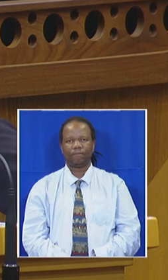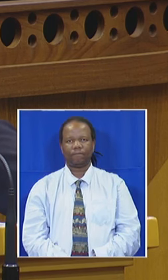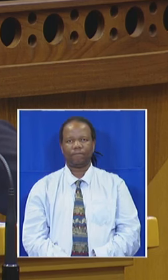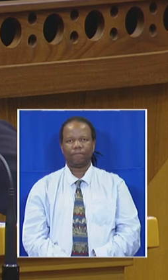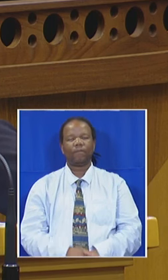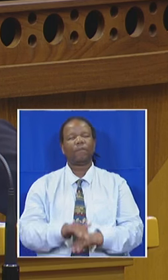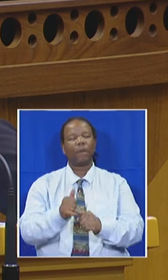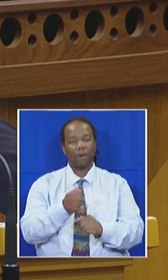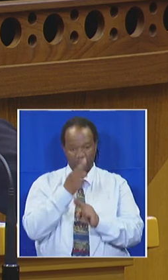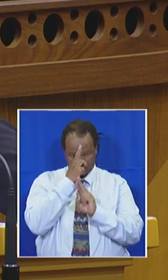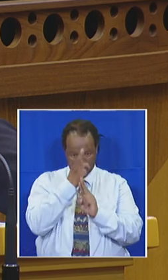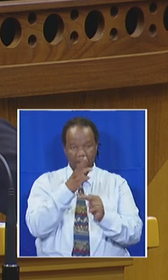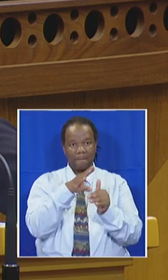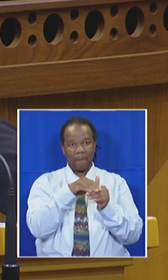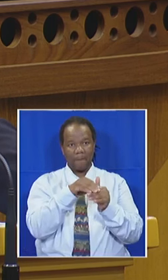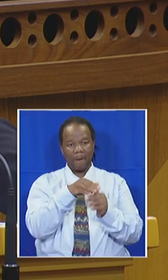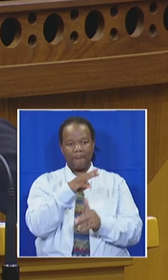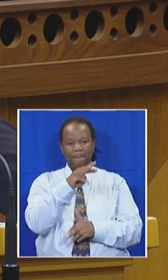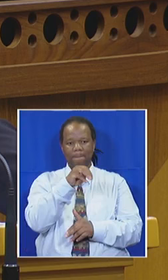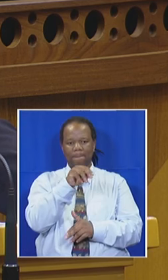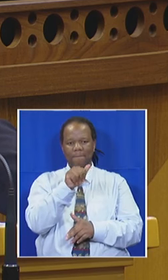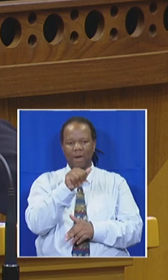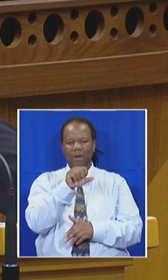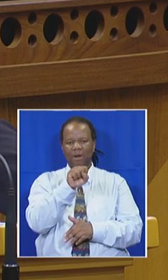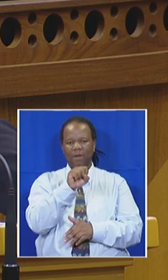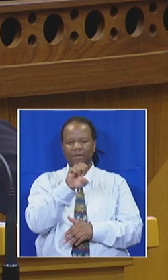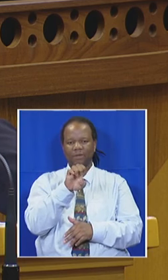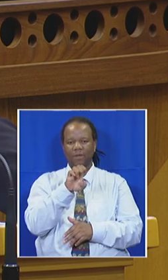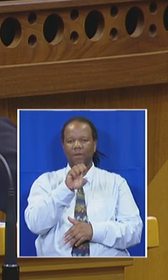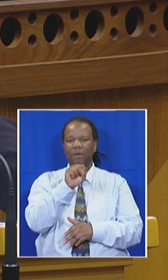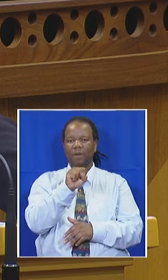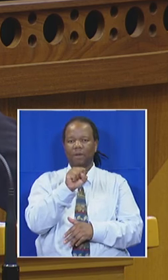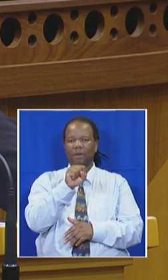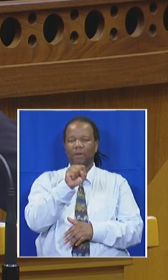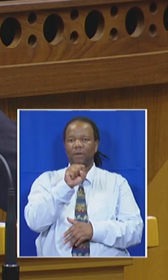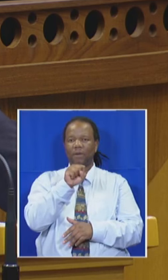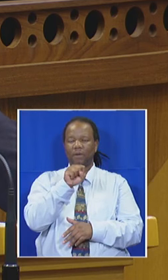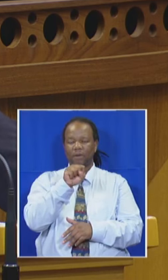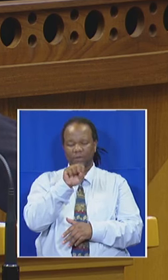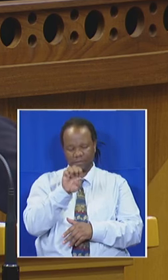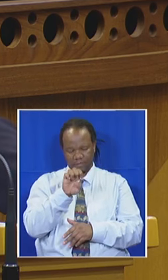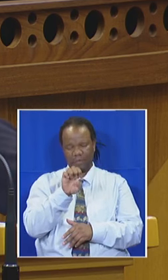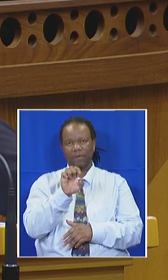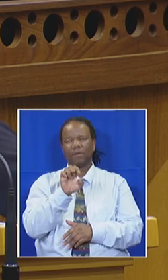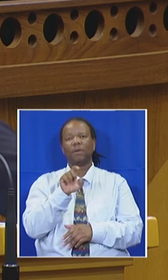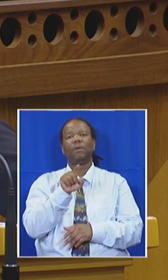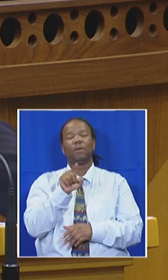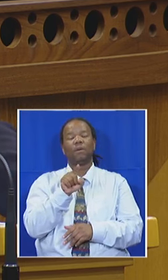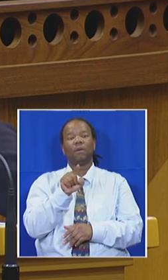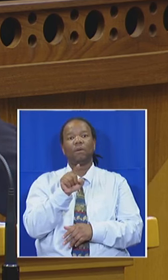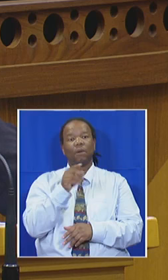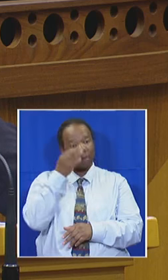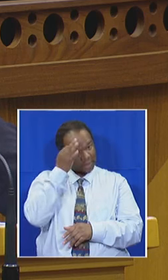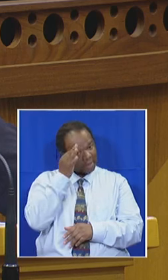Masesi, government is doing a lot